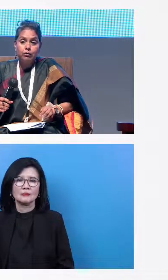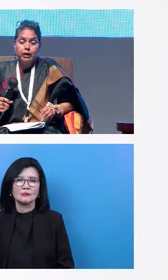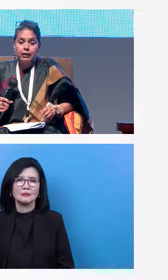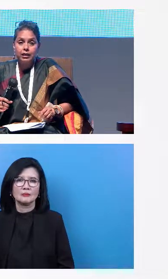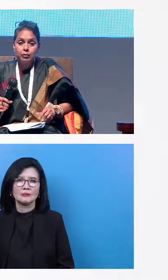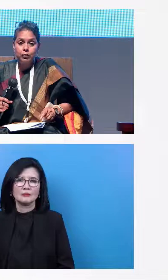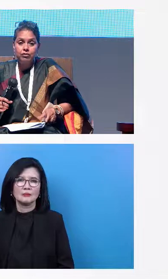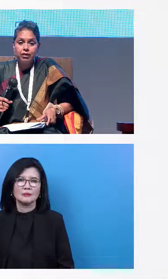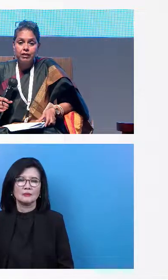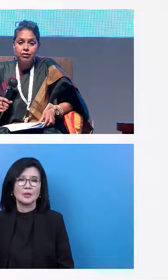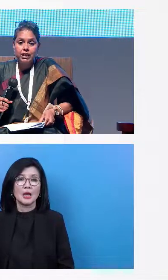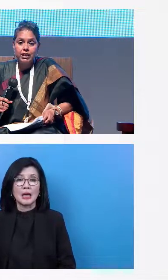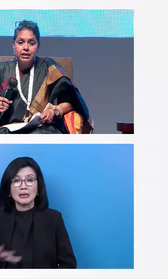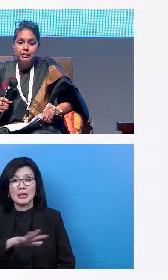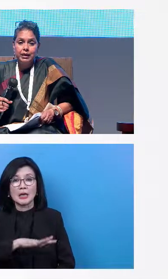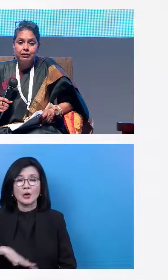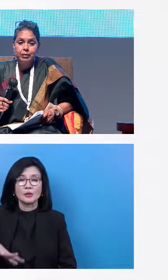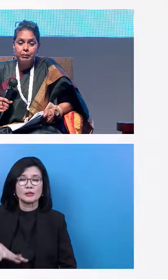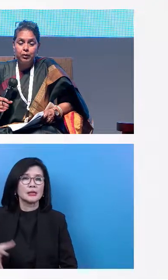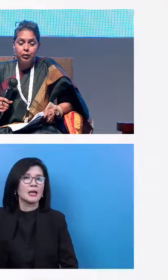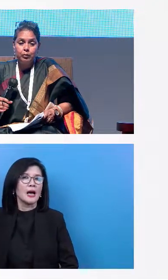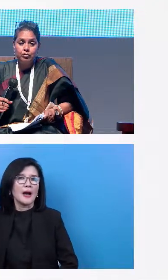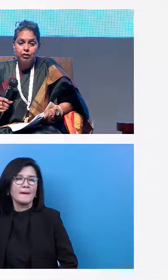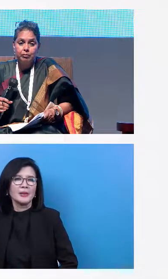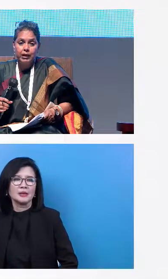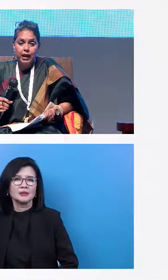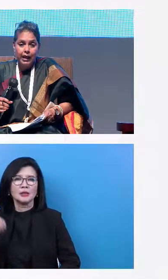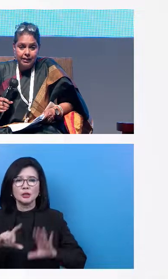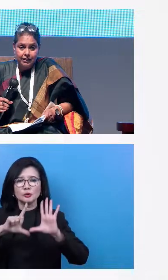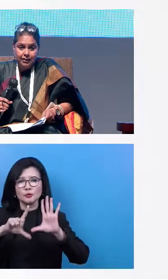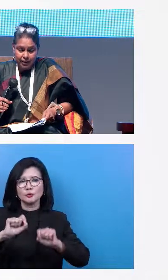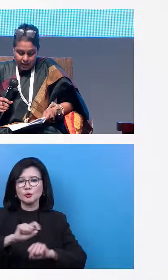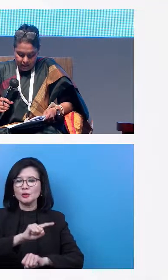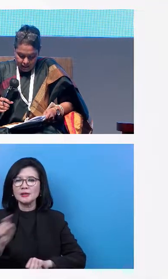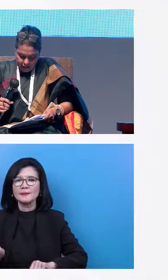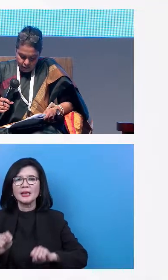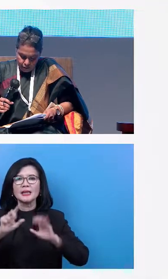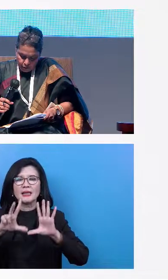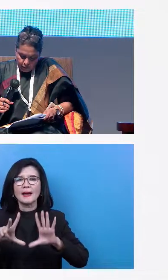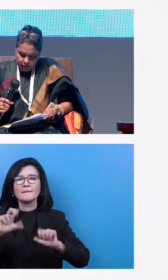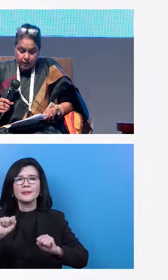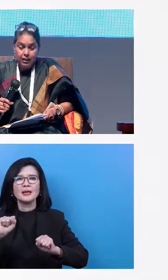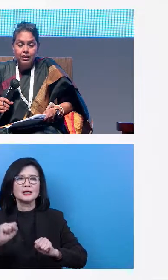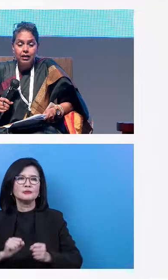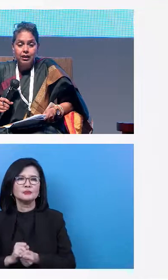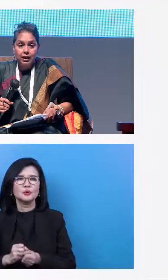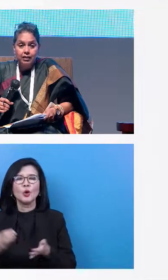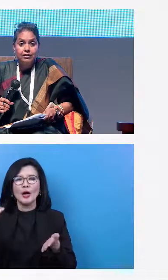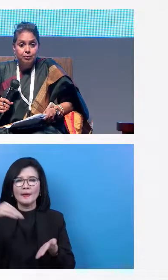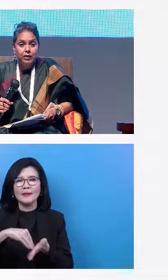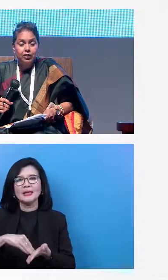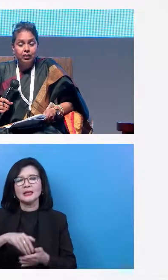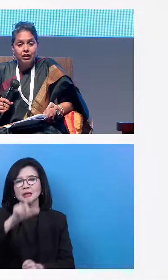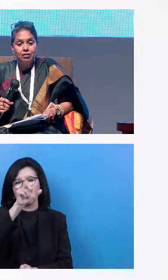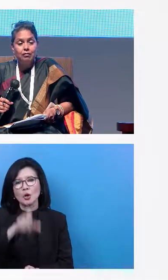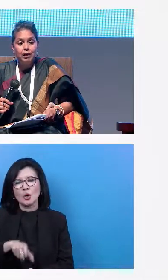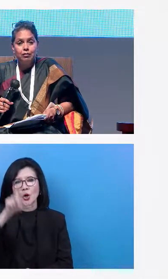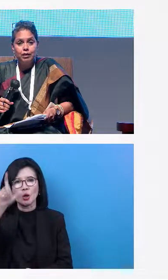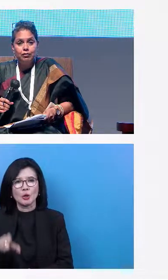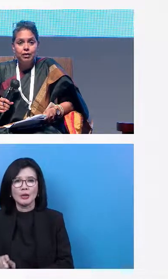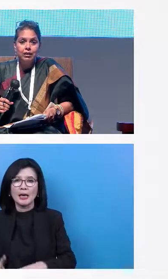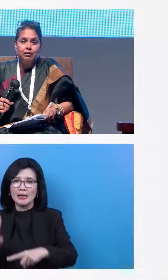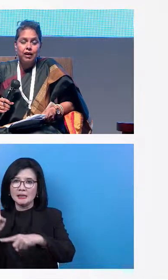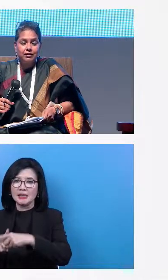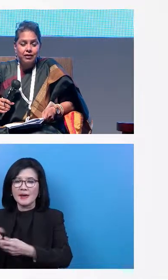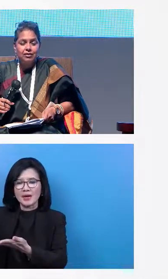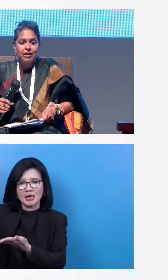to the fact that about 70, 80 million people almost are being added into poverty in this particular region where we have